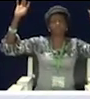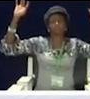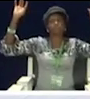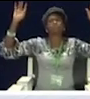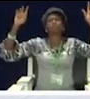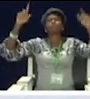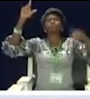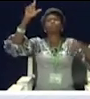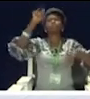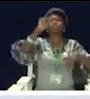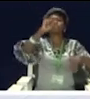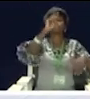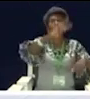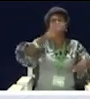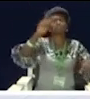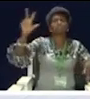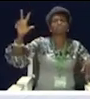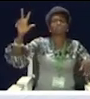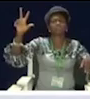June